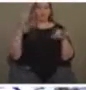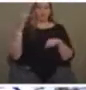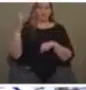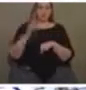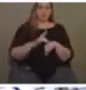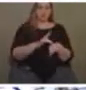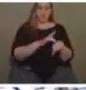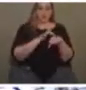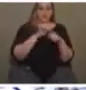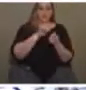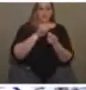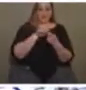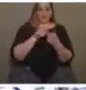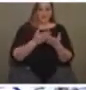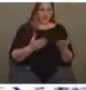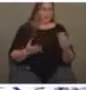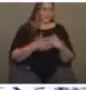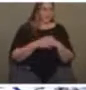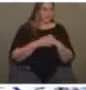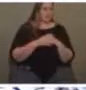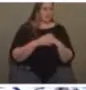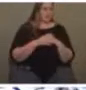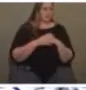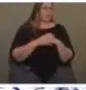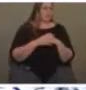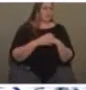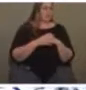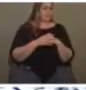things. Professor, one,